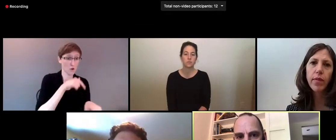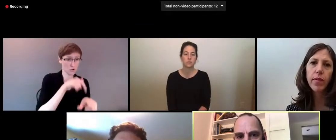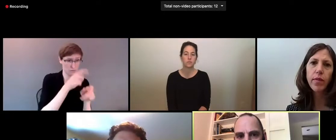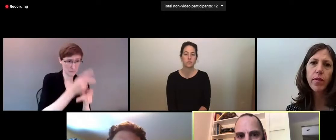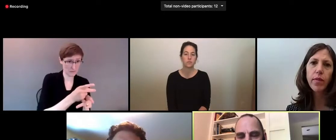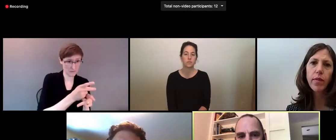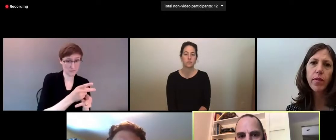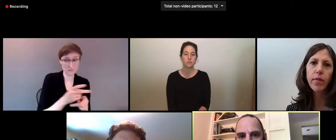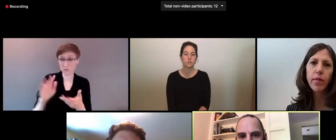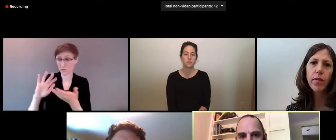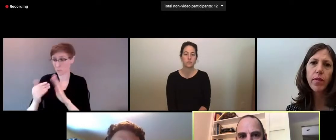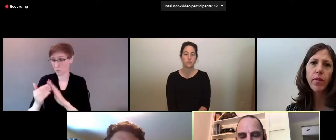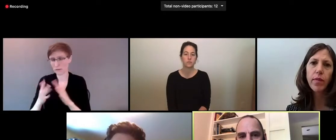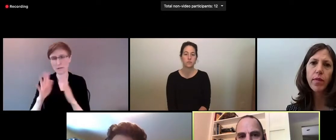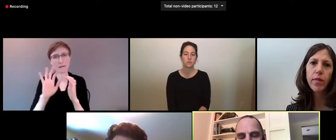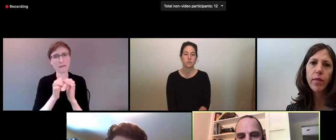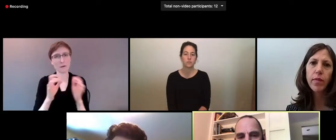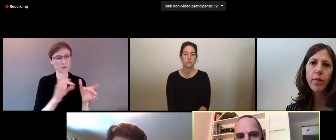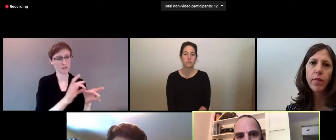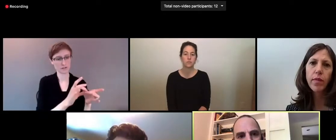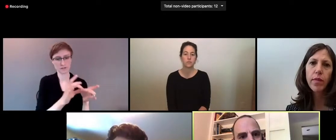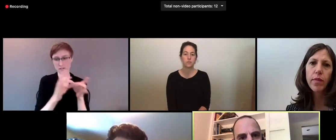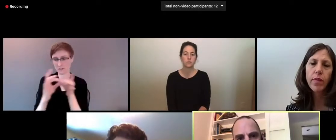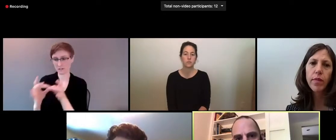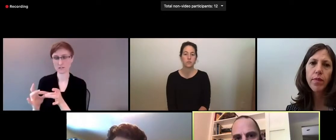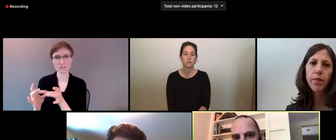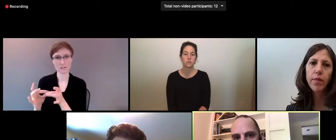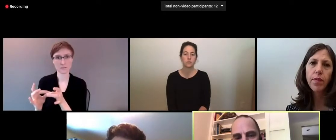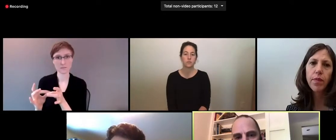Dr. Etches was talking about as well. So